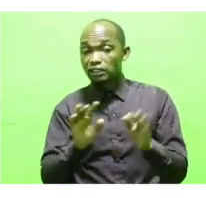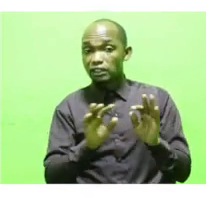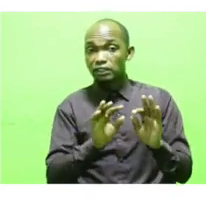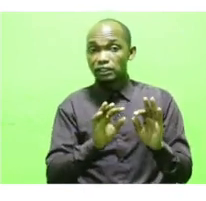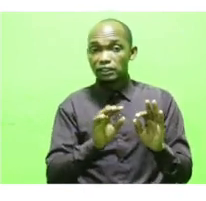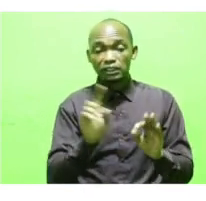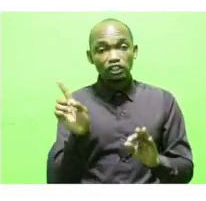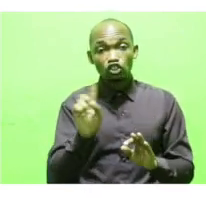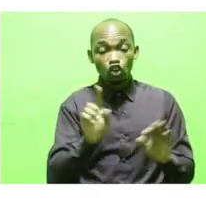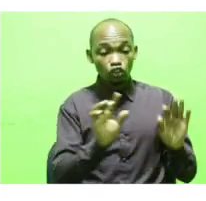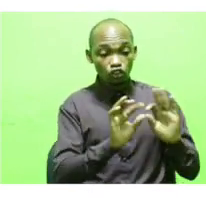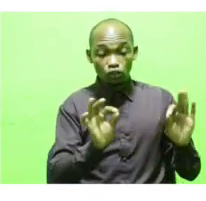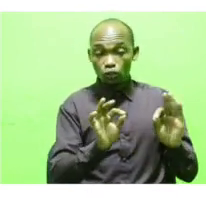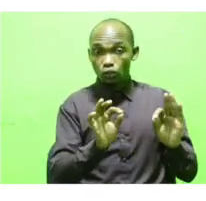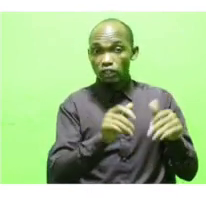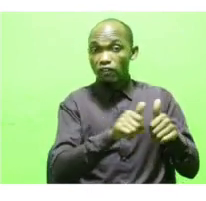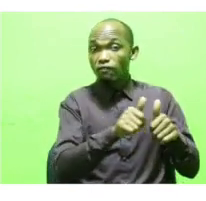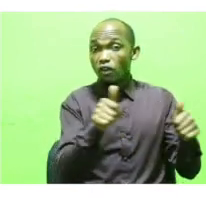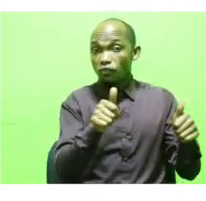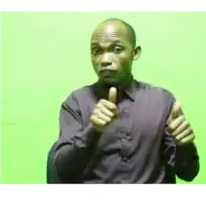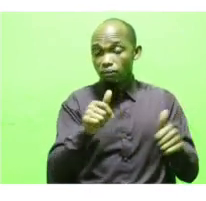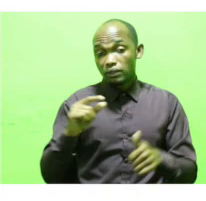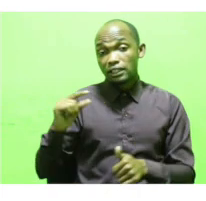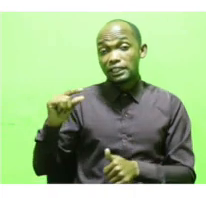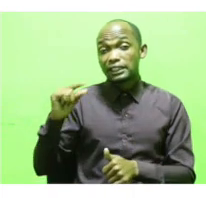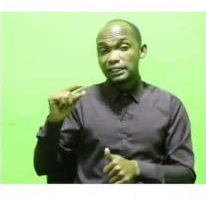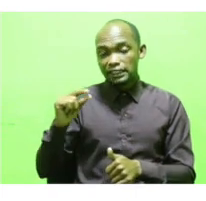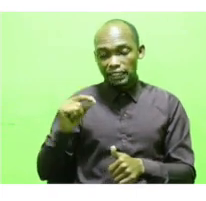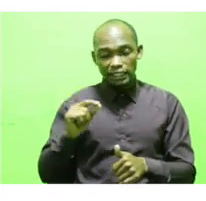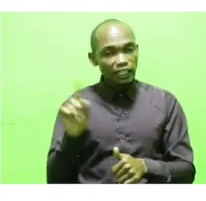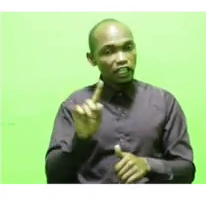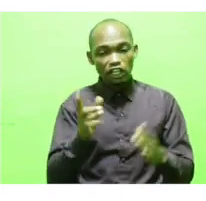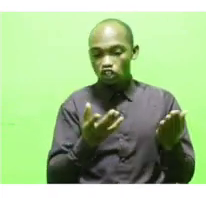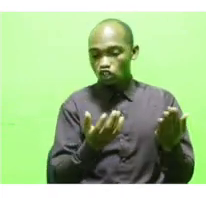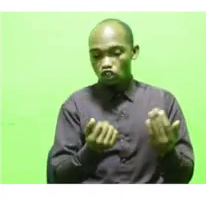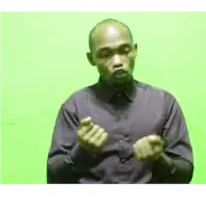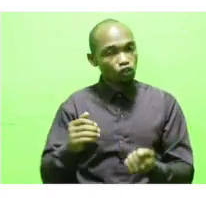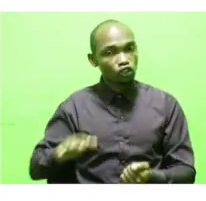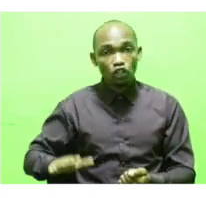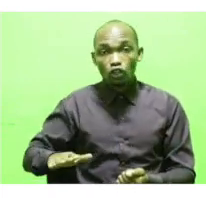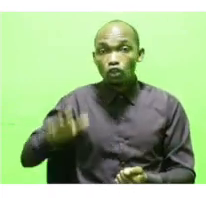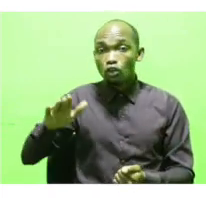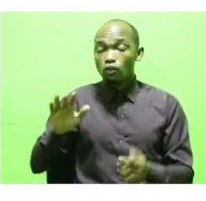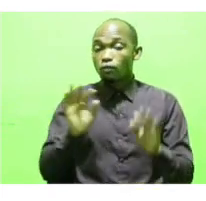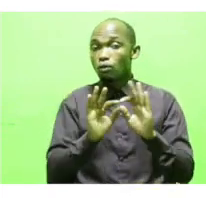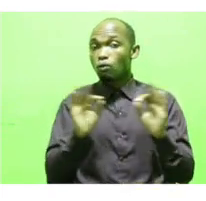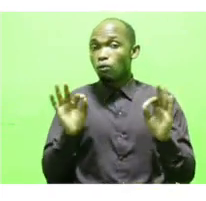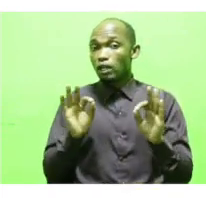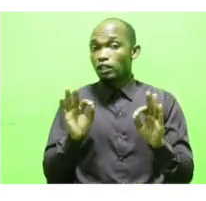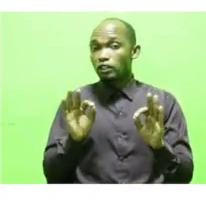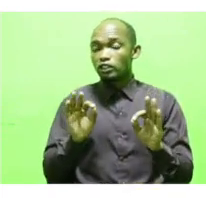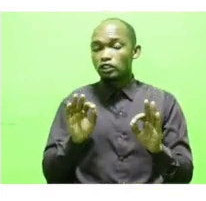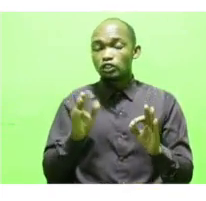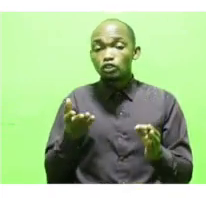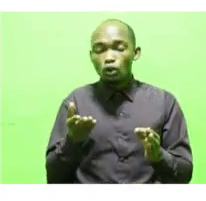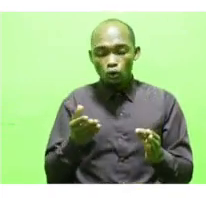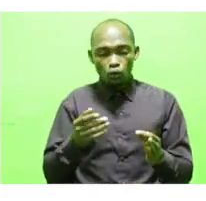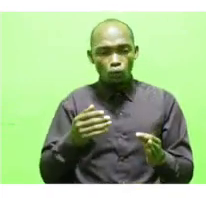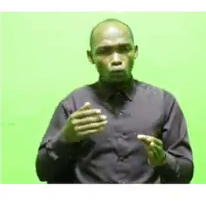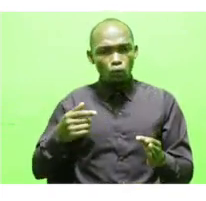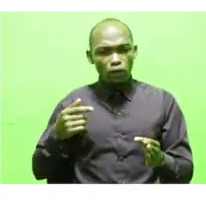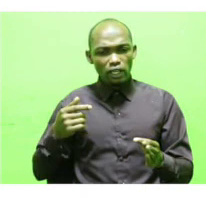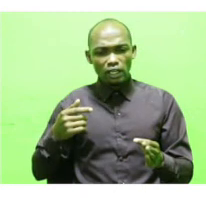conditions. So in finding favorable conditions, that is when seed dormancy is broken. But we're required to